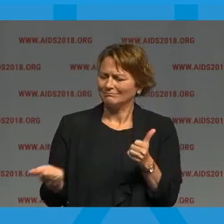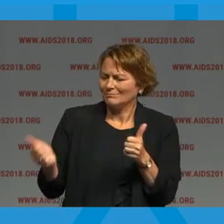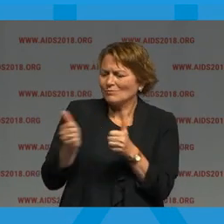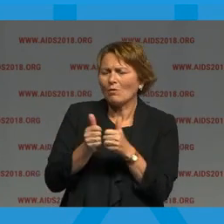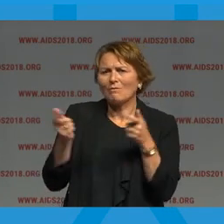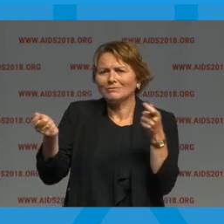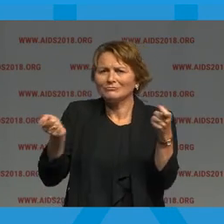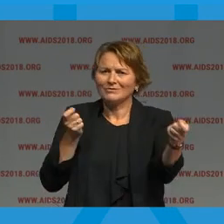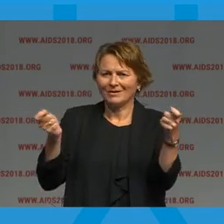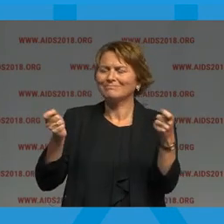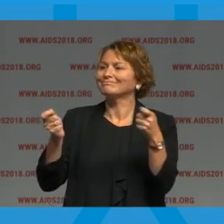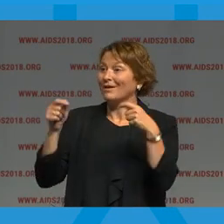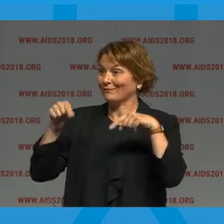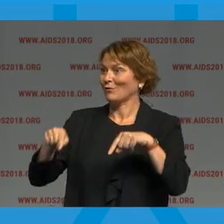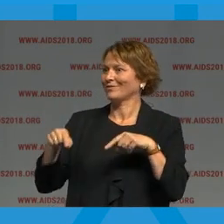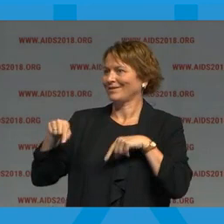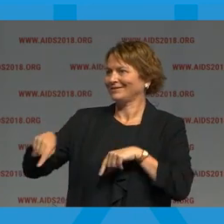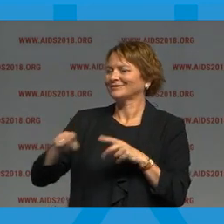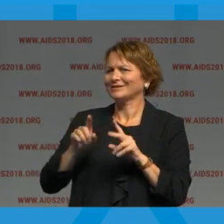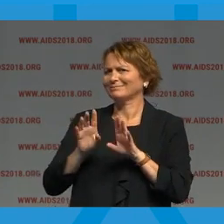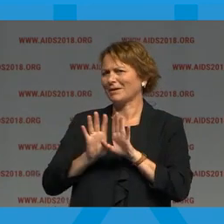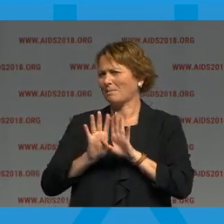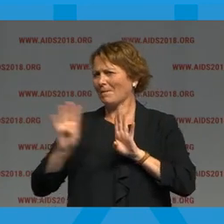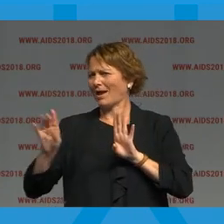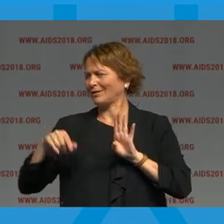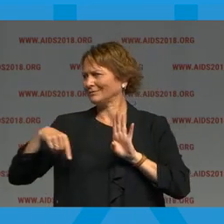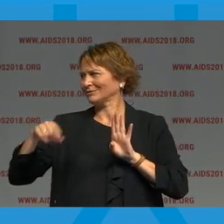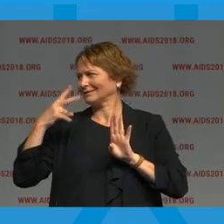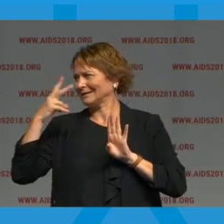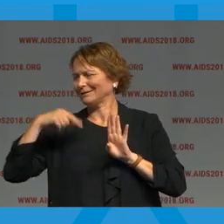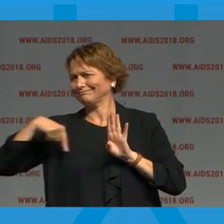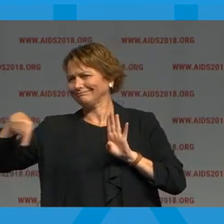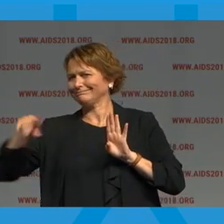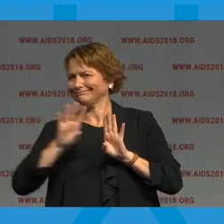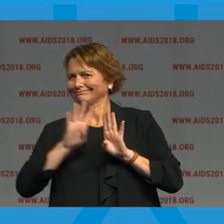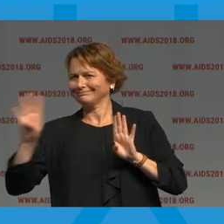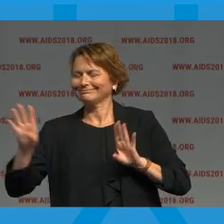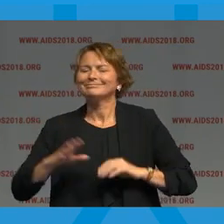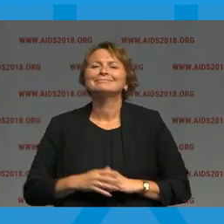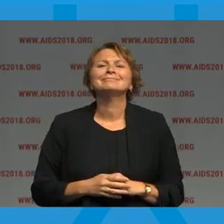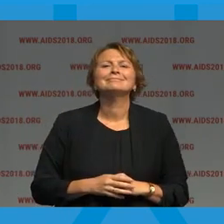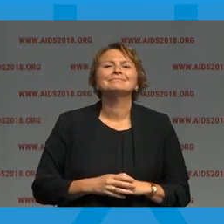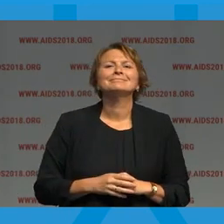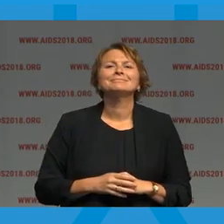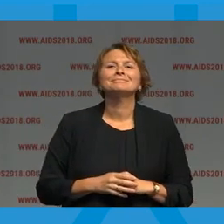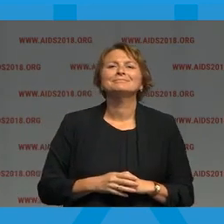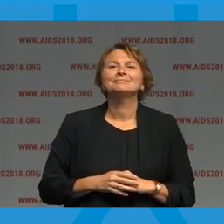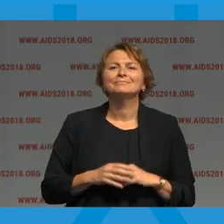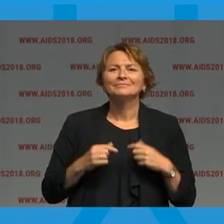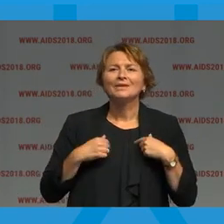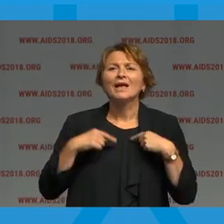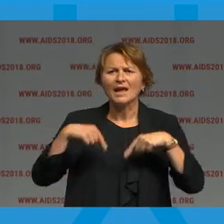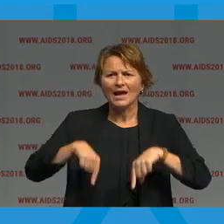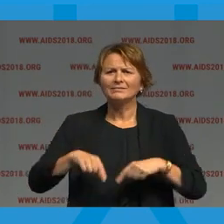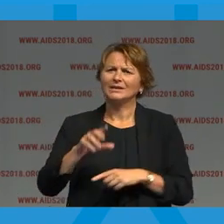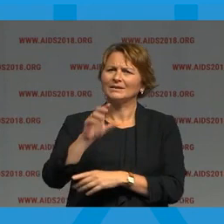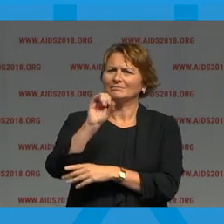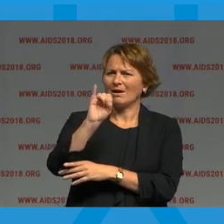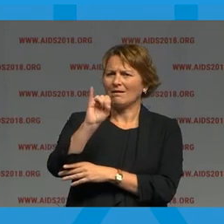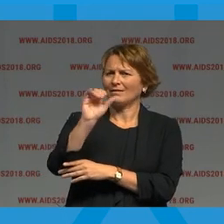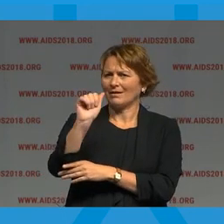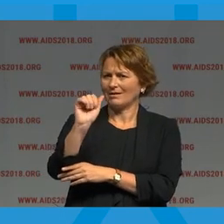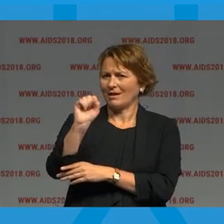my esteemed panelists, whom you'll see in a minute, and then also especially IAS for inviting me here to speak